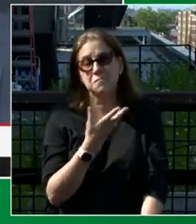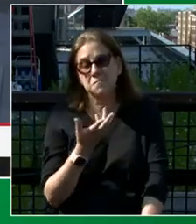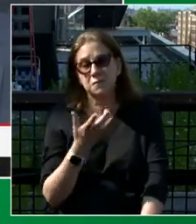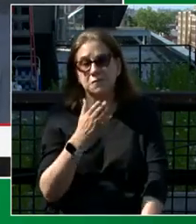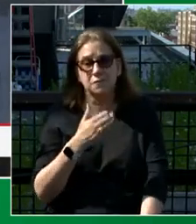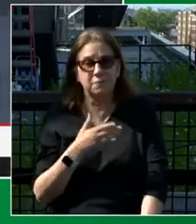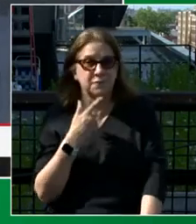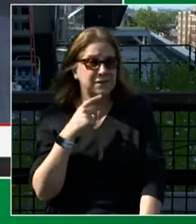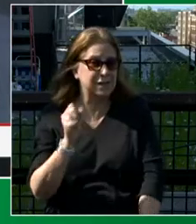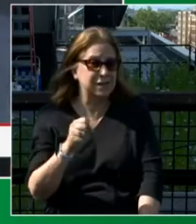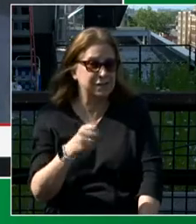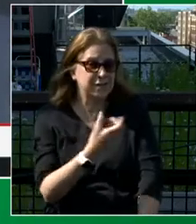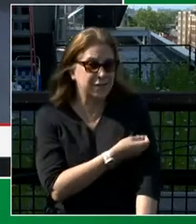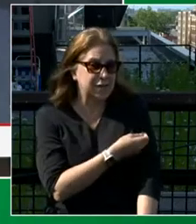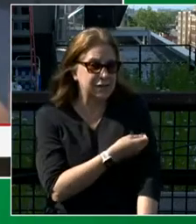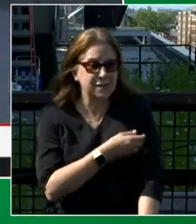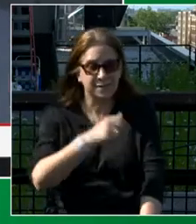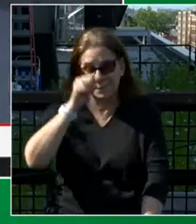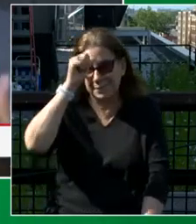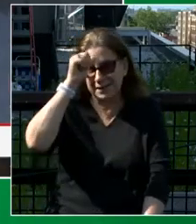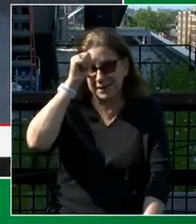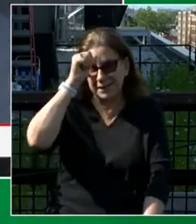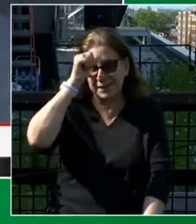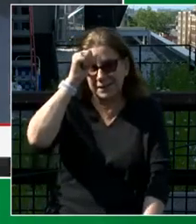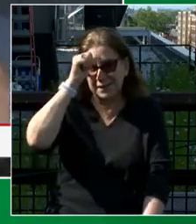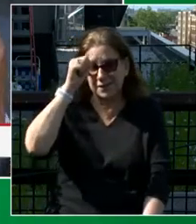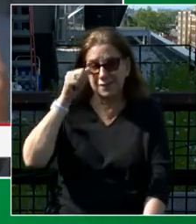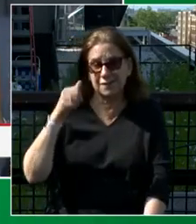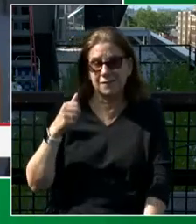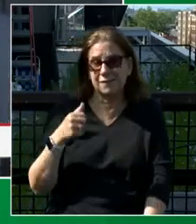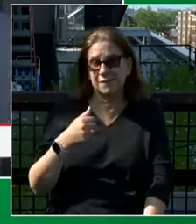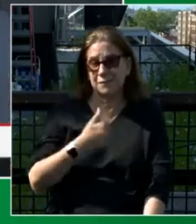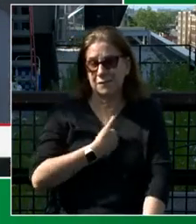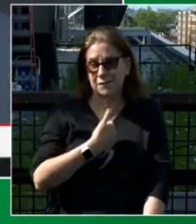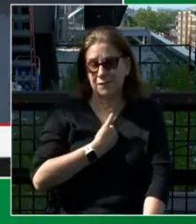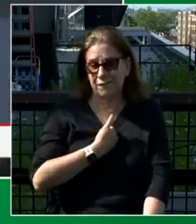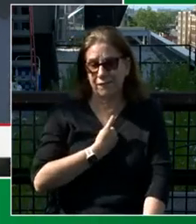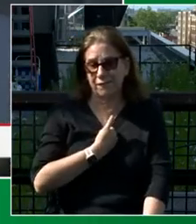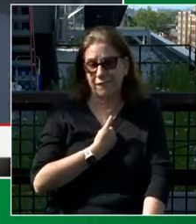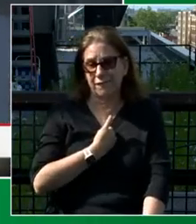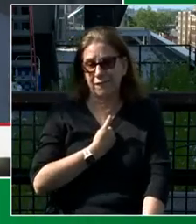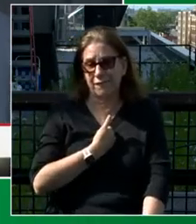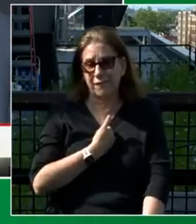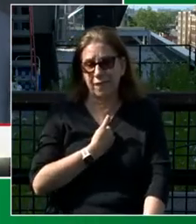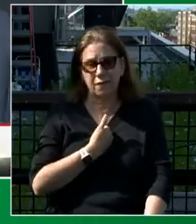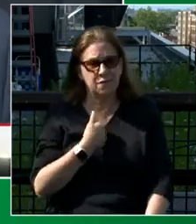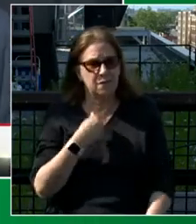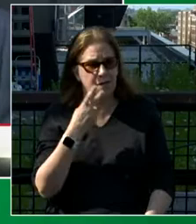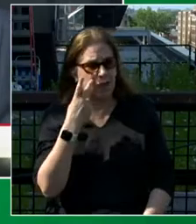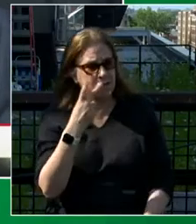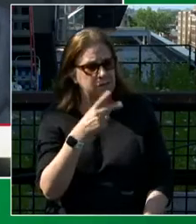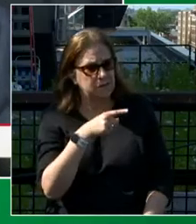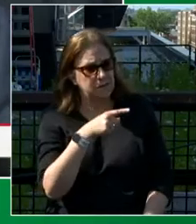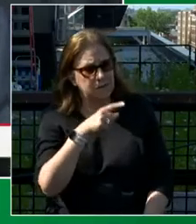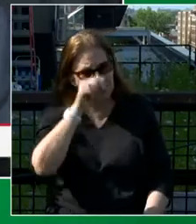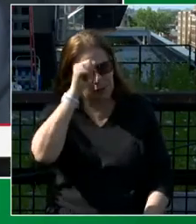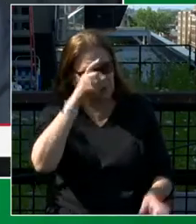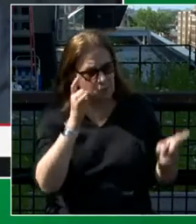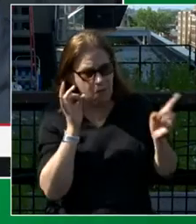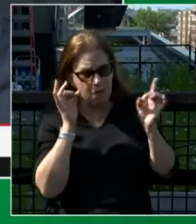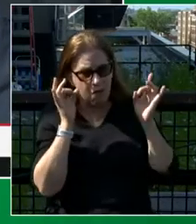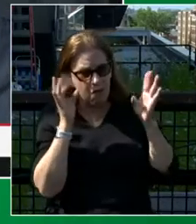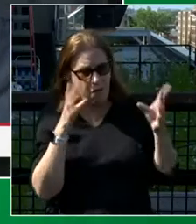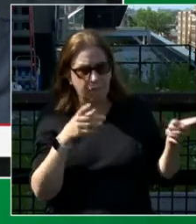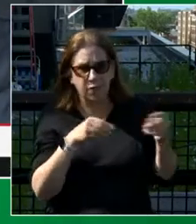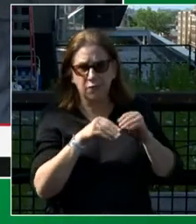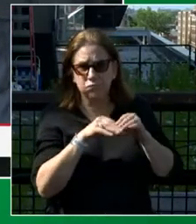descent, and you see what's going on in India. And we are talking to the staff about, this mRNA technology is actually resilient about things